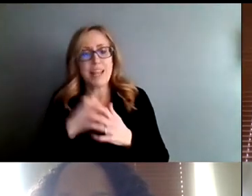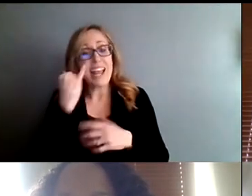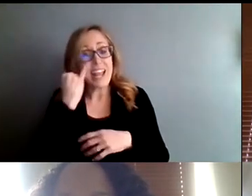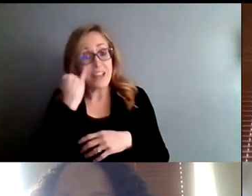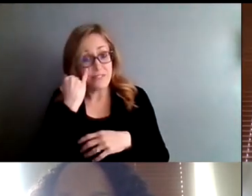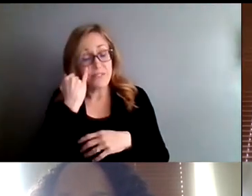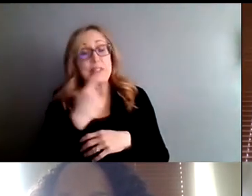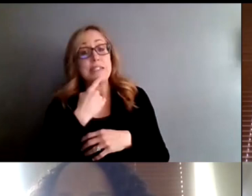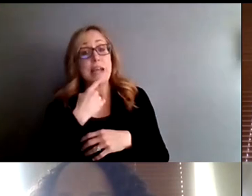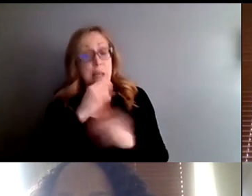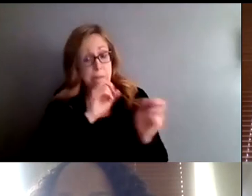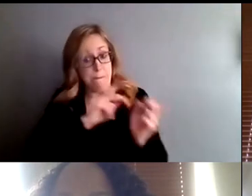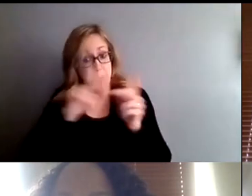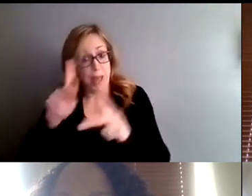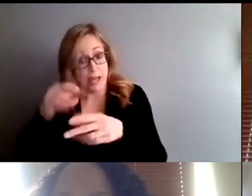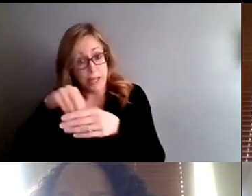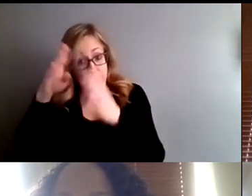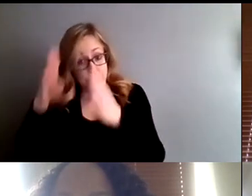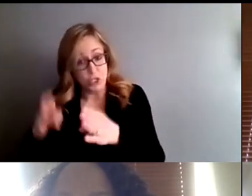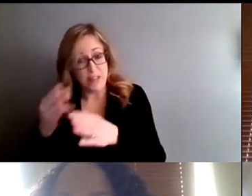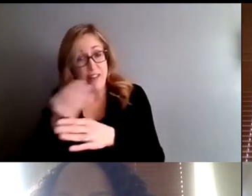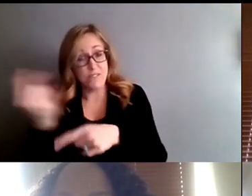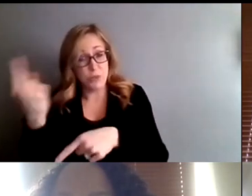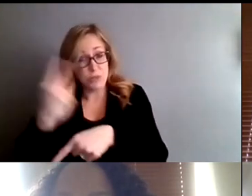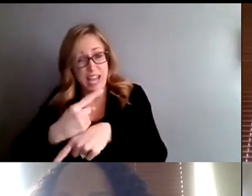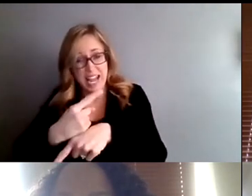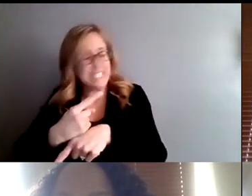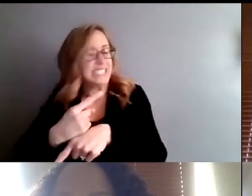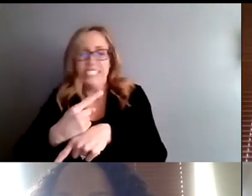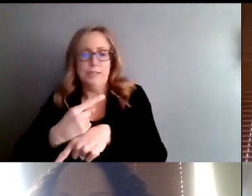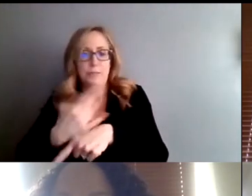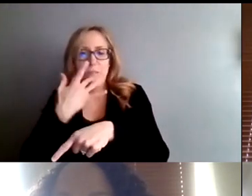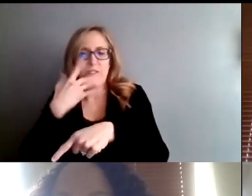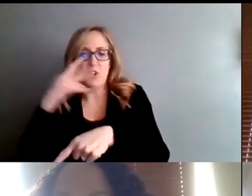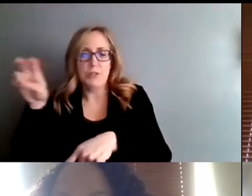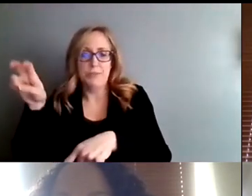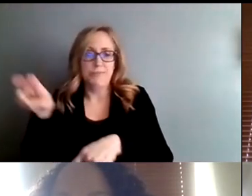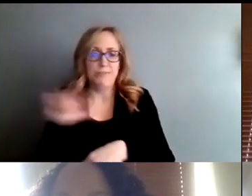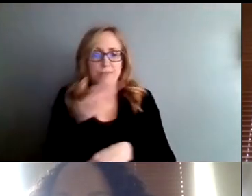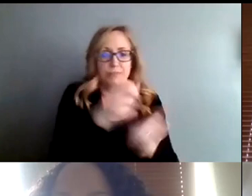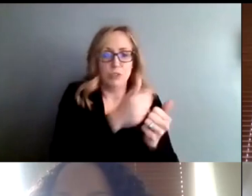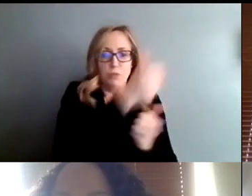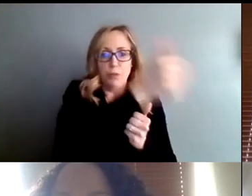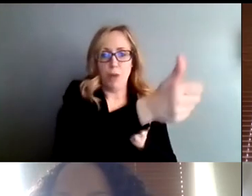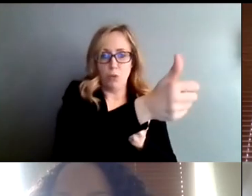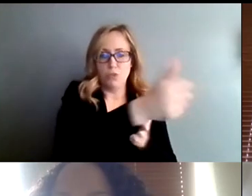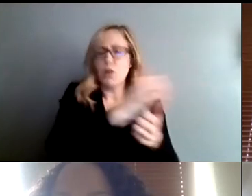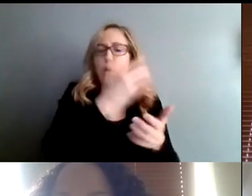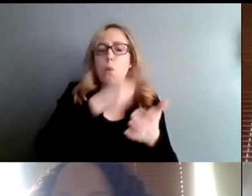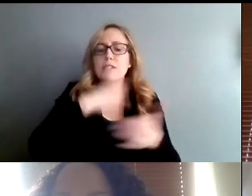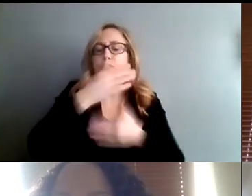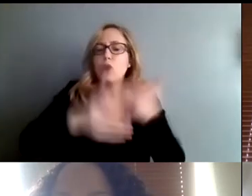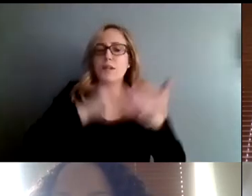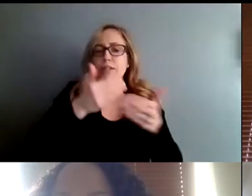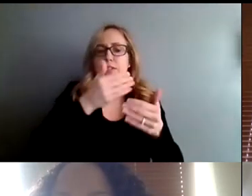in person and after a few days they want to be remote? So what's the process in terms of changing